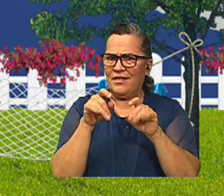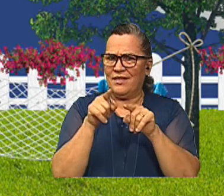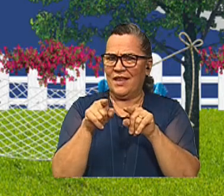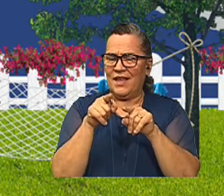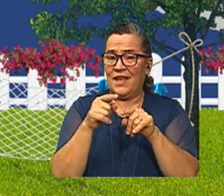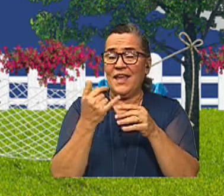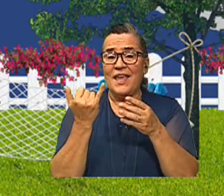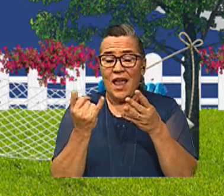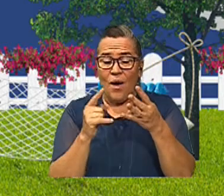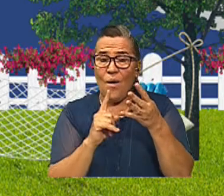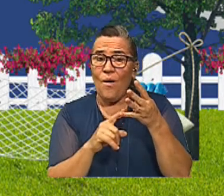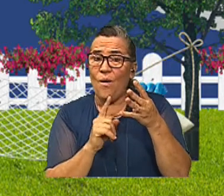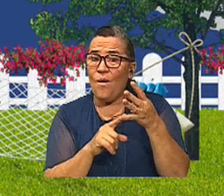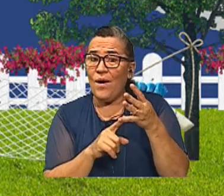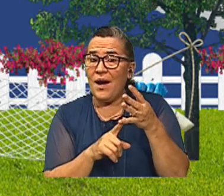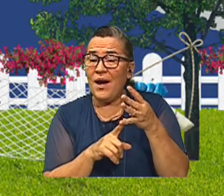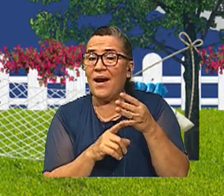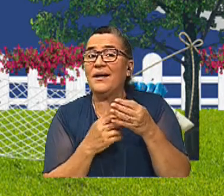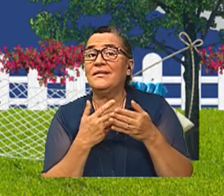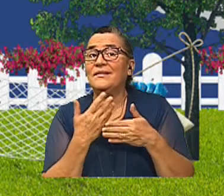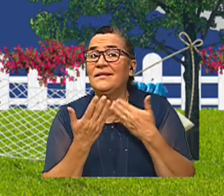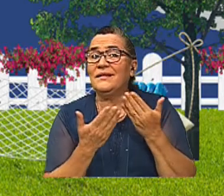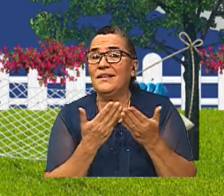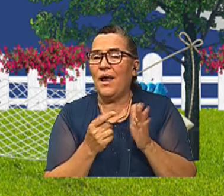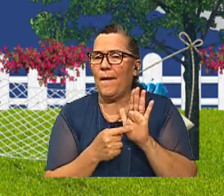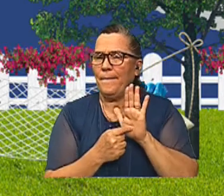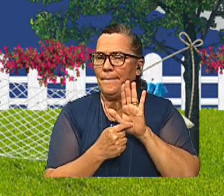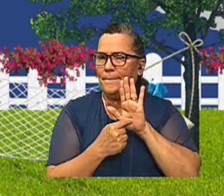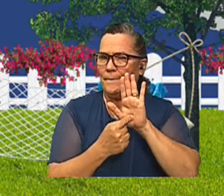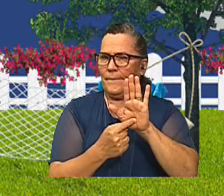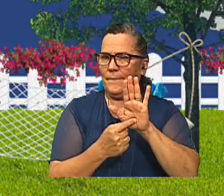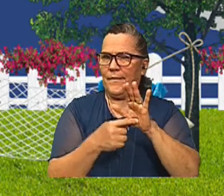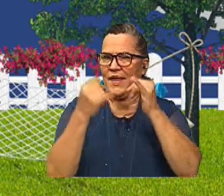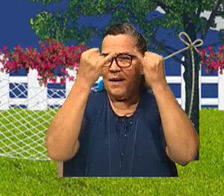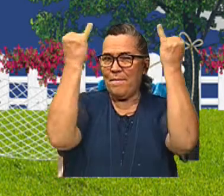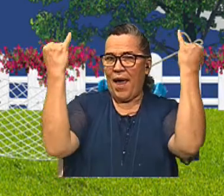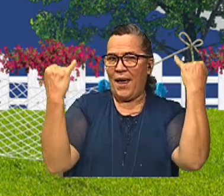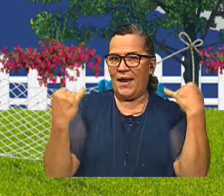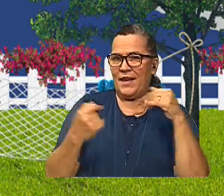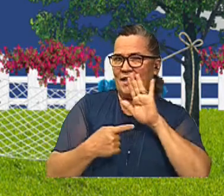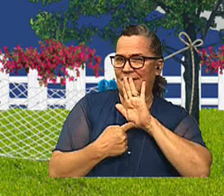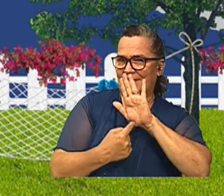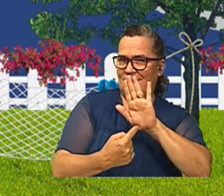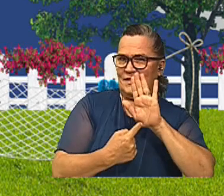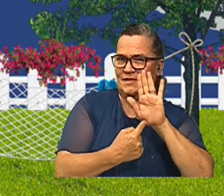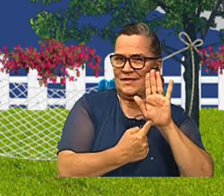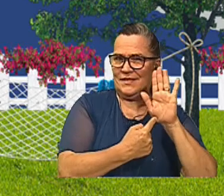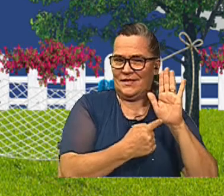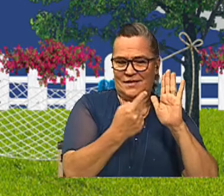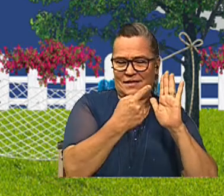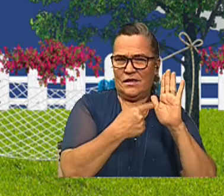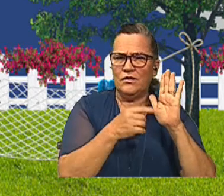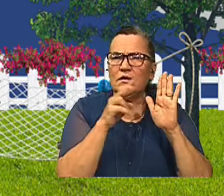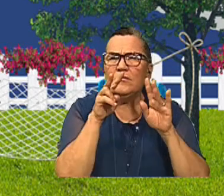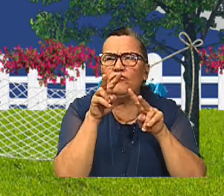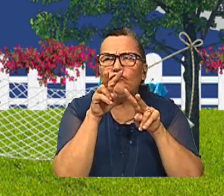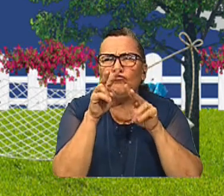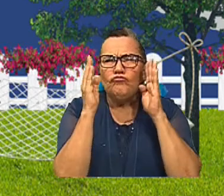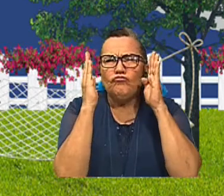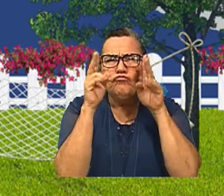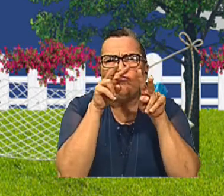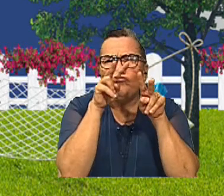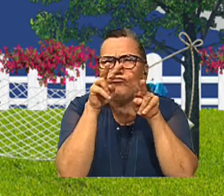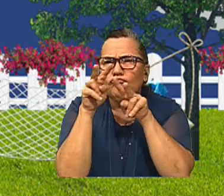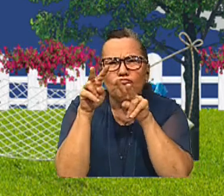And now I'm going to show you some images, and you have to pay carefully attention.